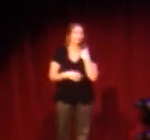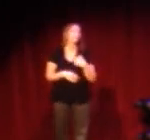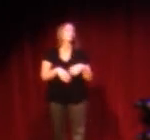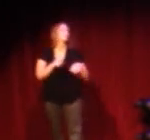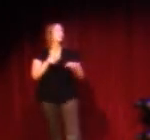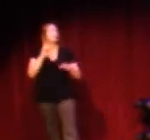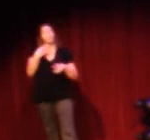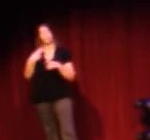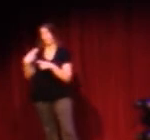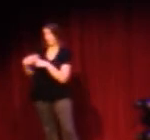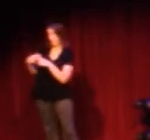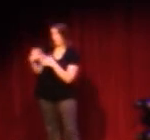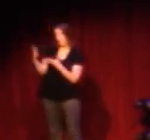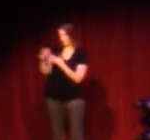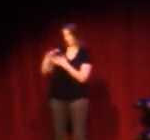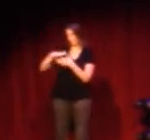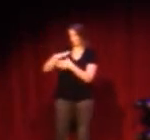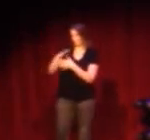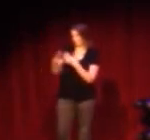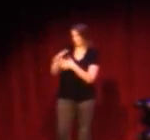Alright, what's your name? What gang are you in?